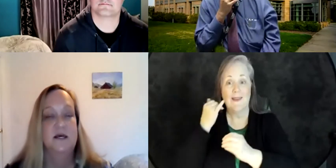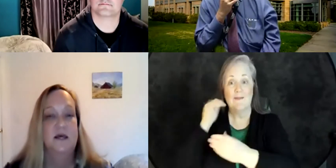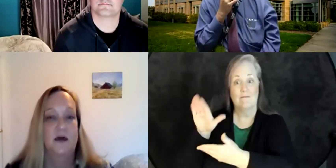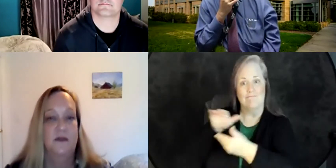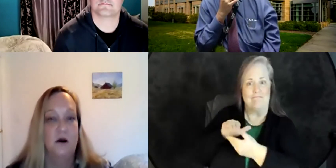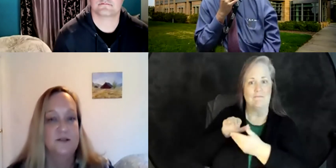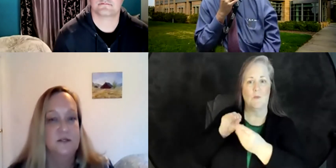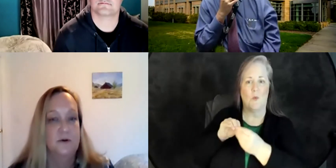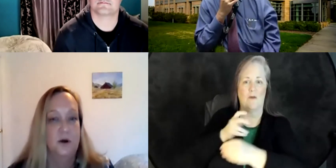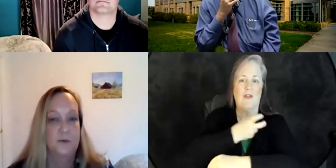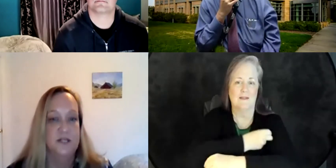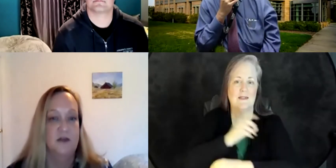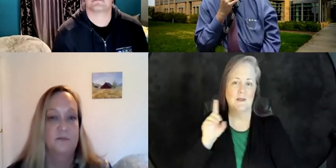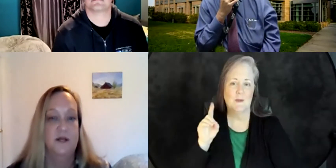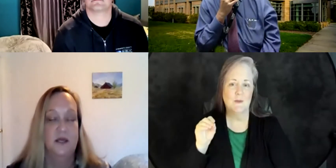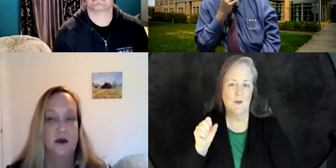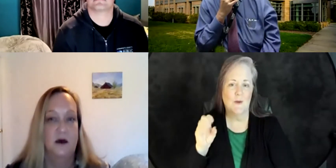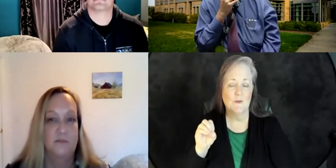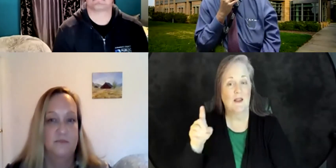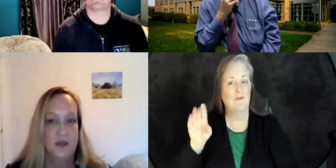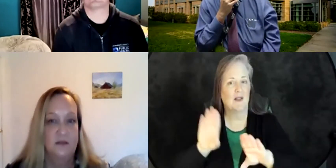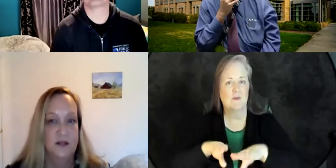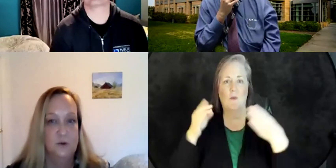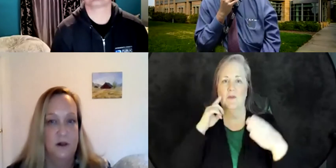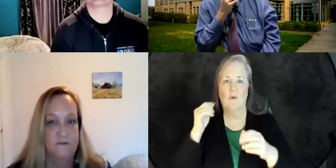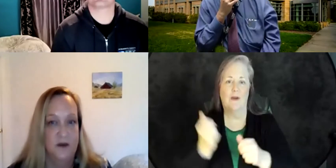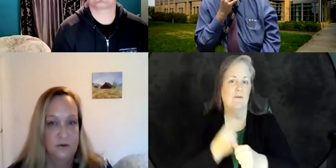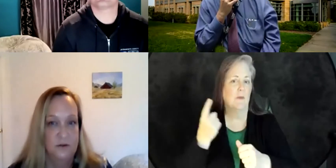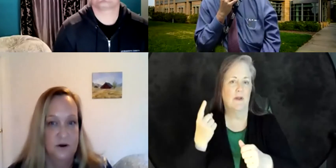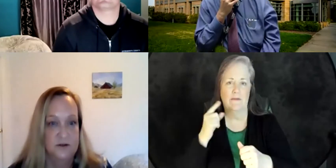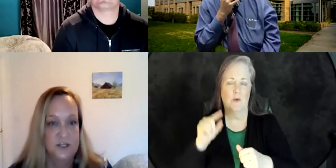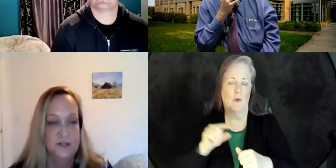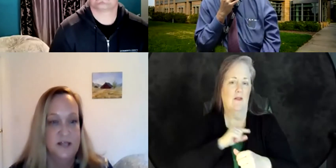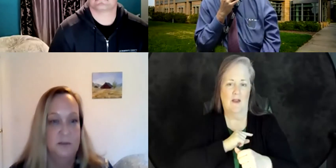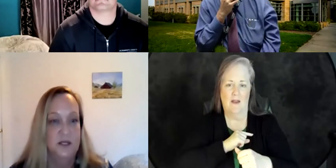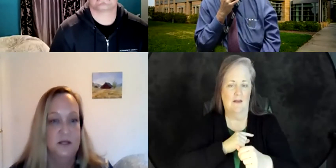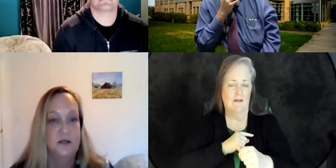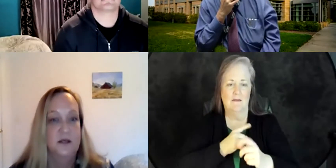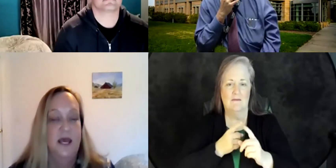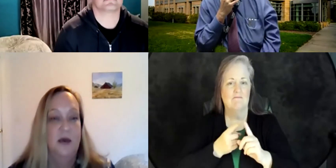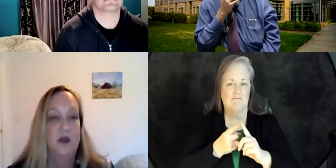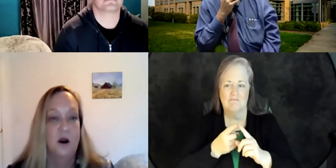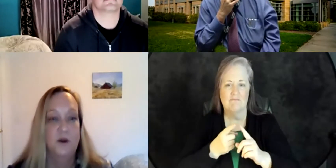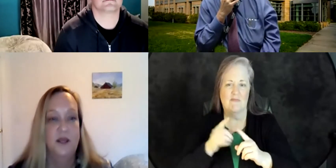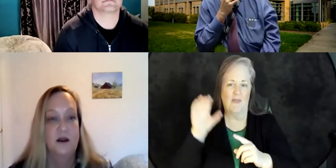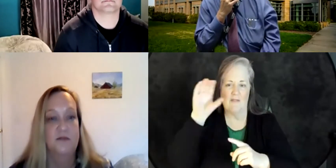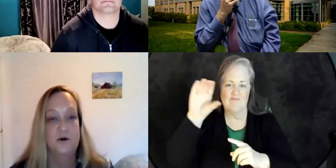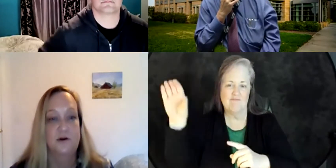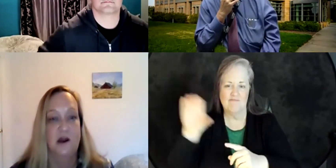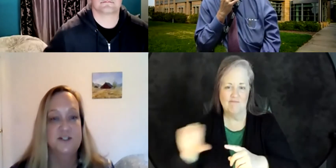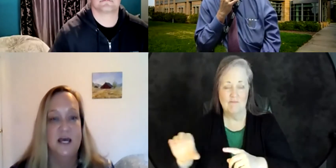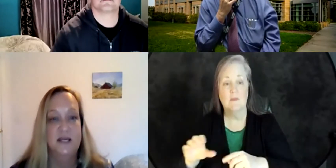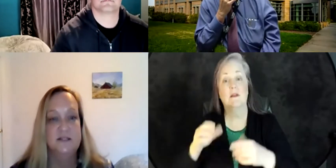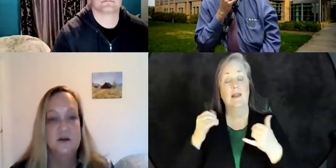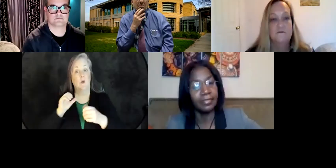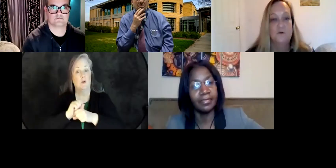vaccines. And they are also open to everybody that is qualified through their tier assignment. And we are working on a third